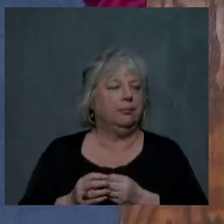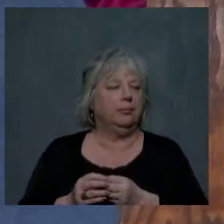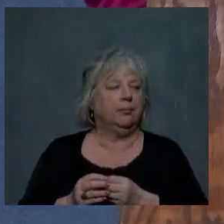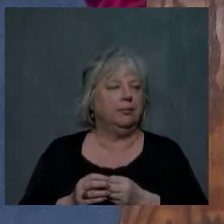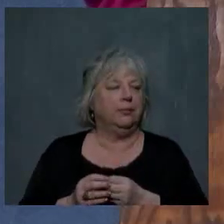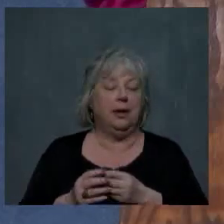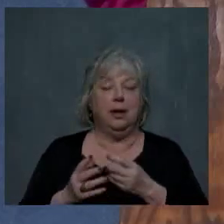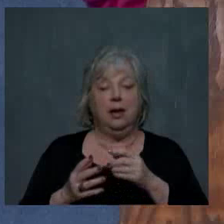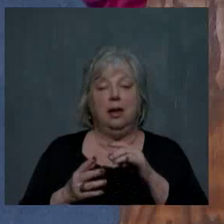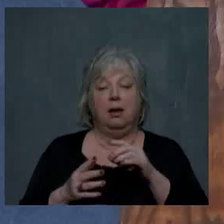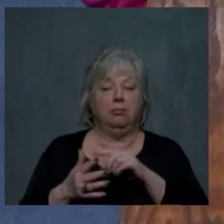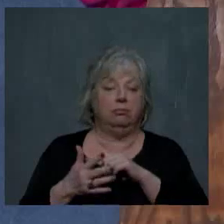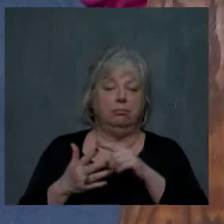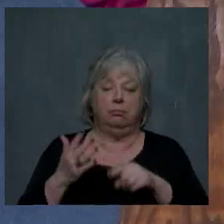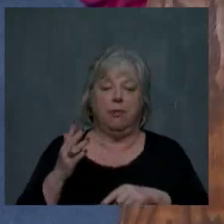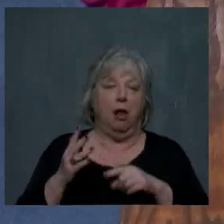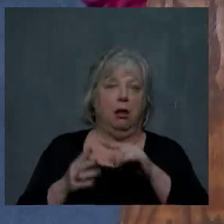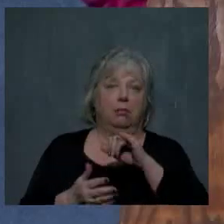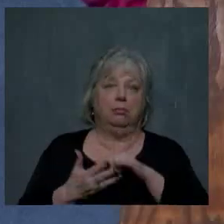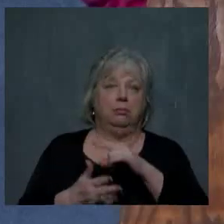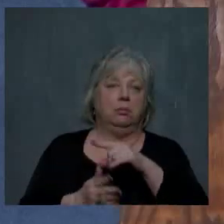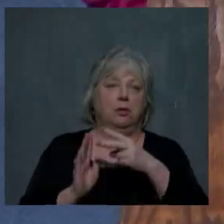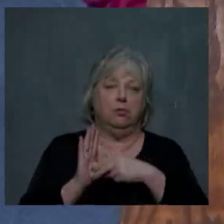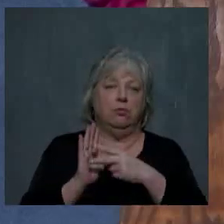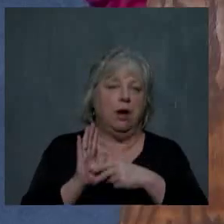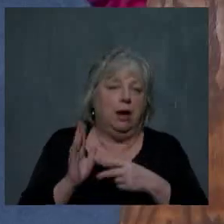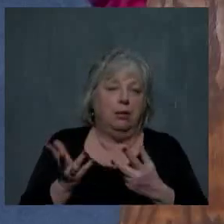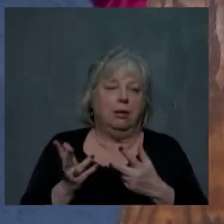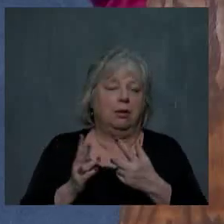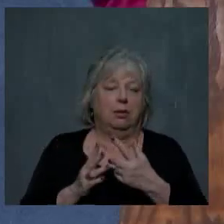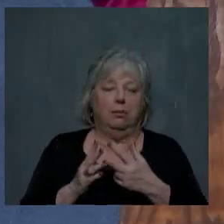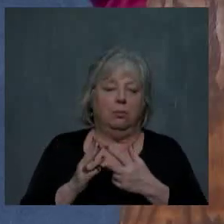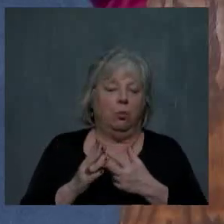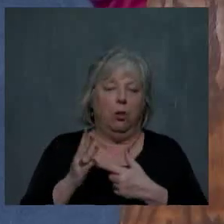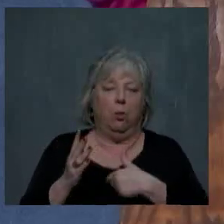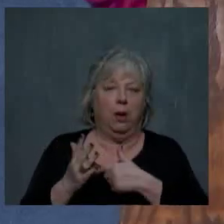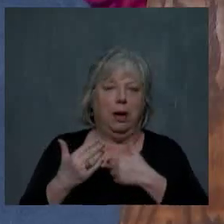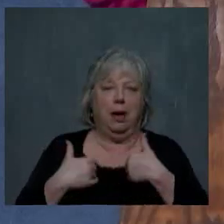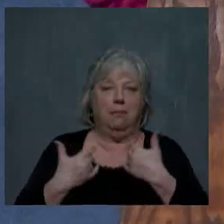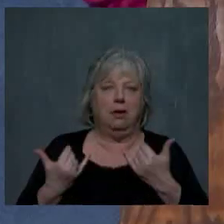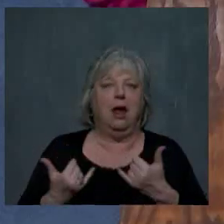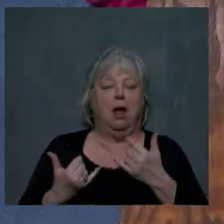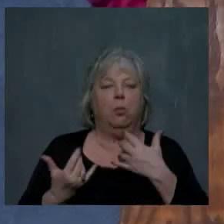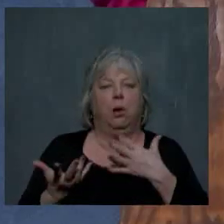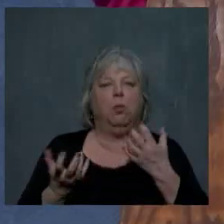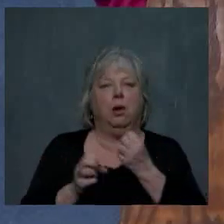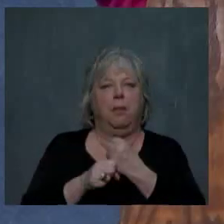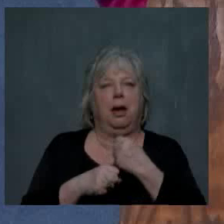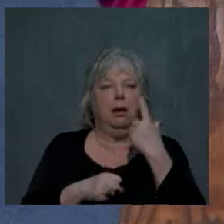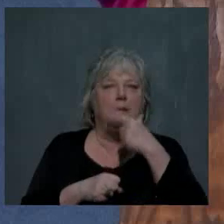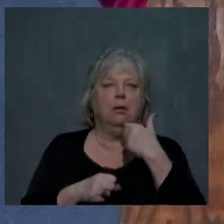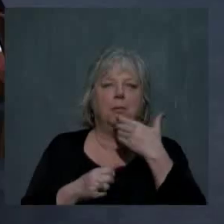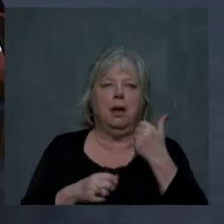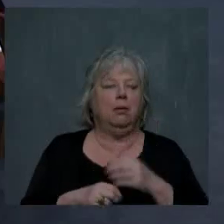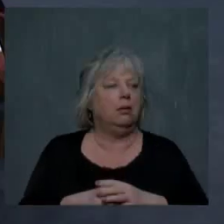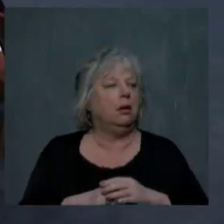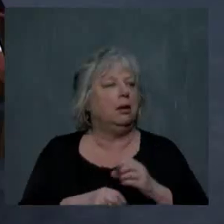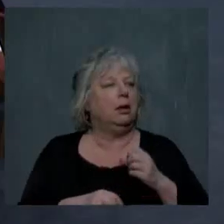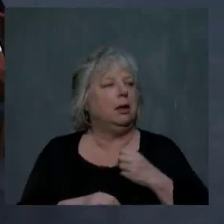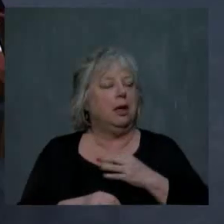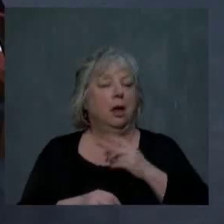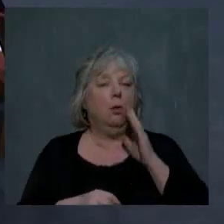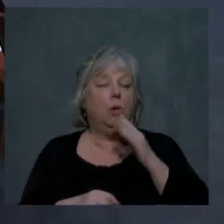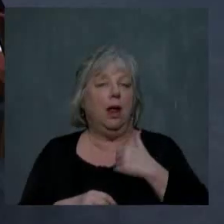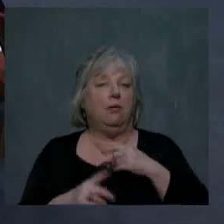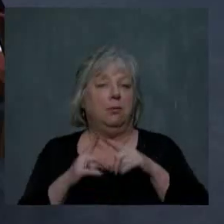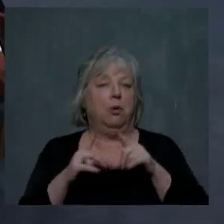where we stand right now, just to make it look better than anything else. Okay. But just be on standby. We'll have some